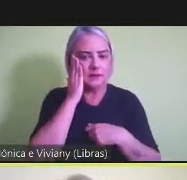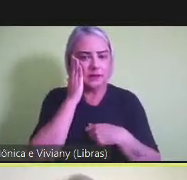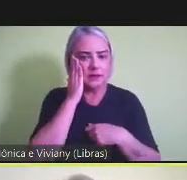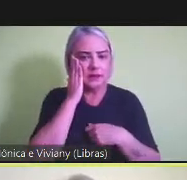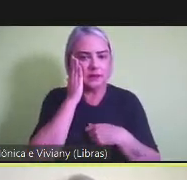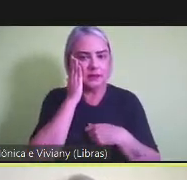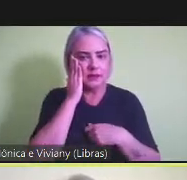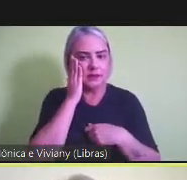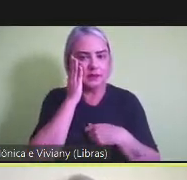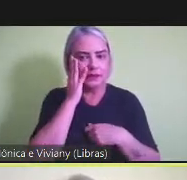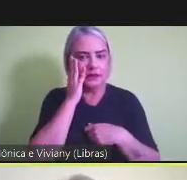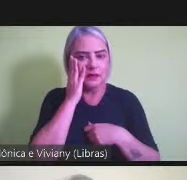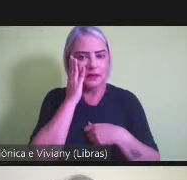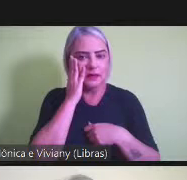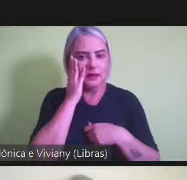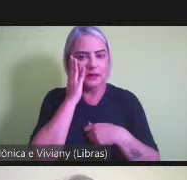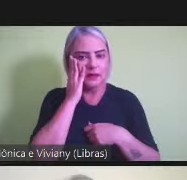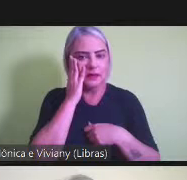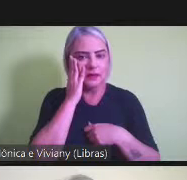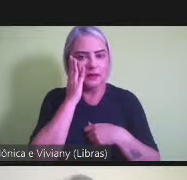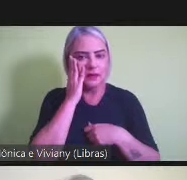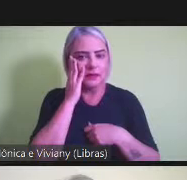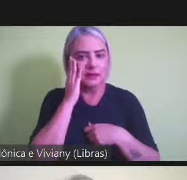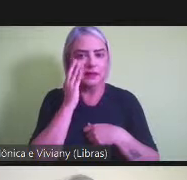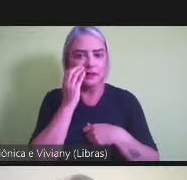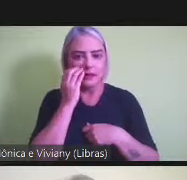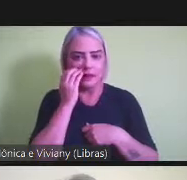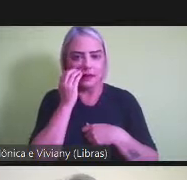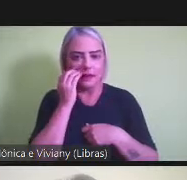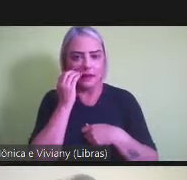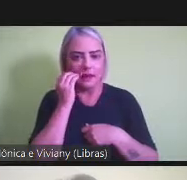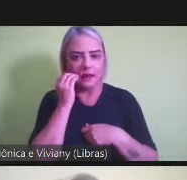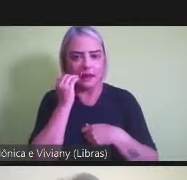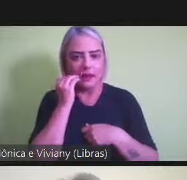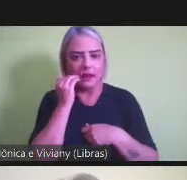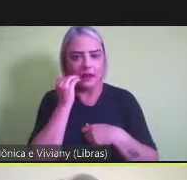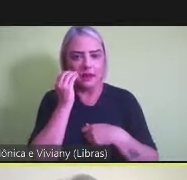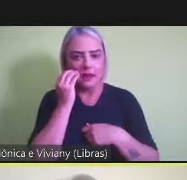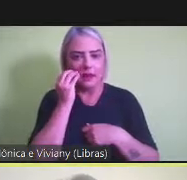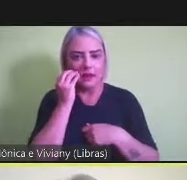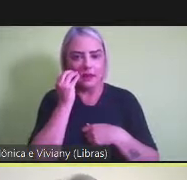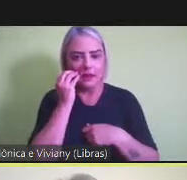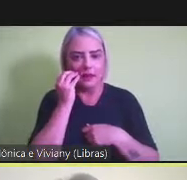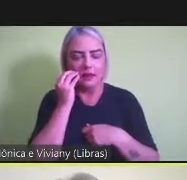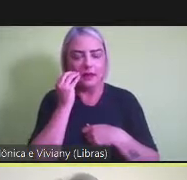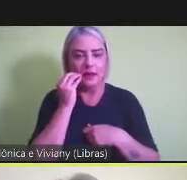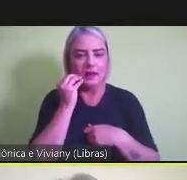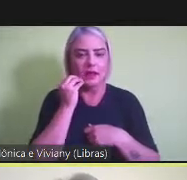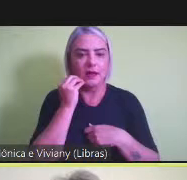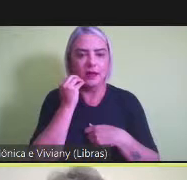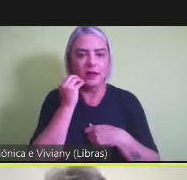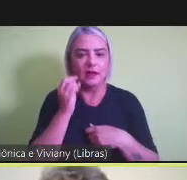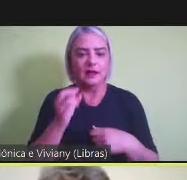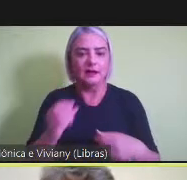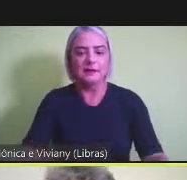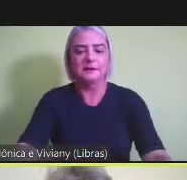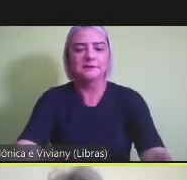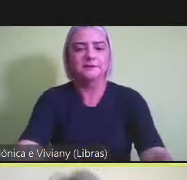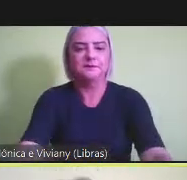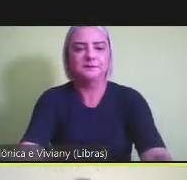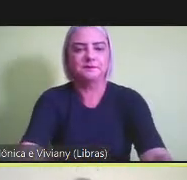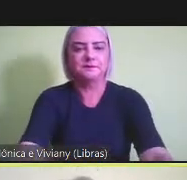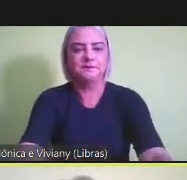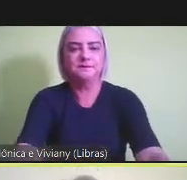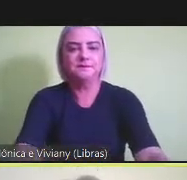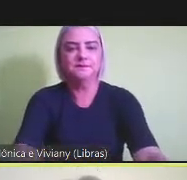we Oi. have, Não, só para dizer que tem 15 minutos ainda. I just wanted to say that there are 15 minutes left. Yeah, because